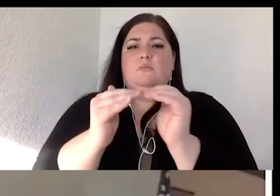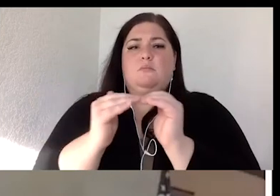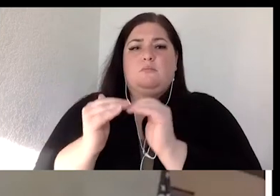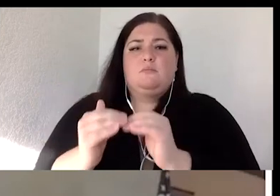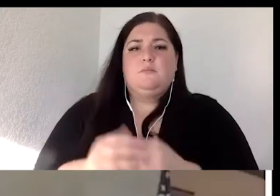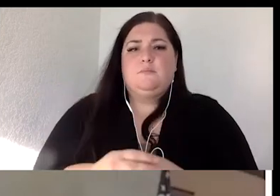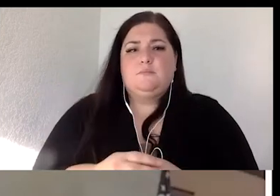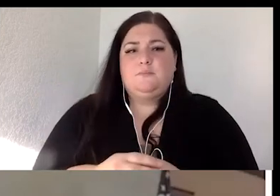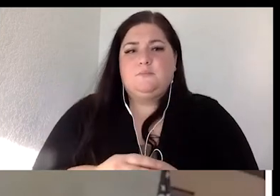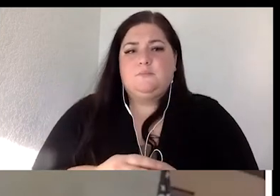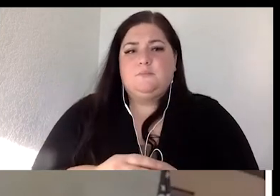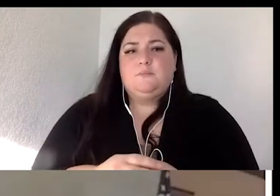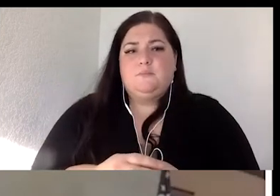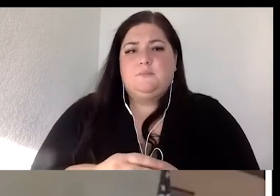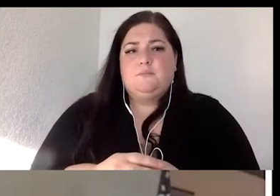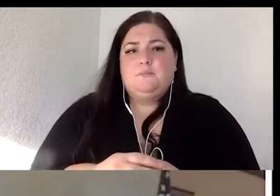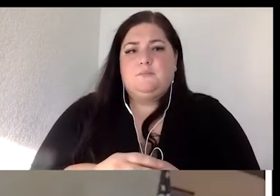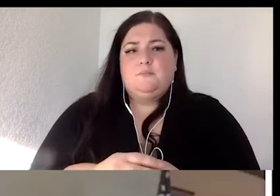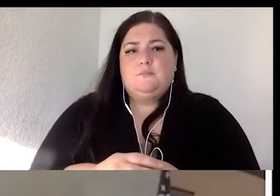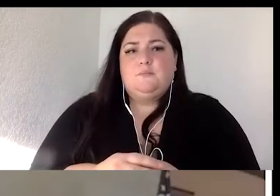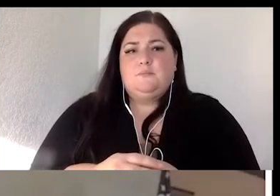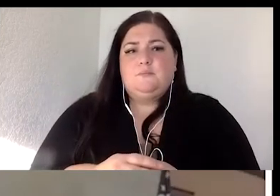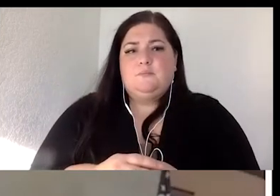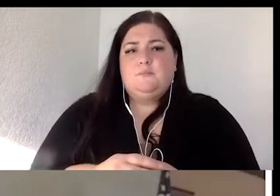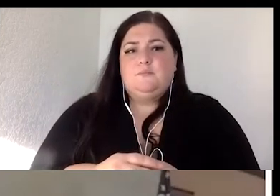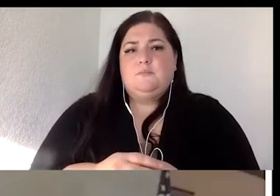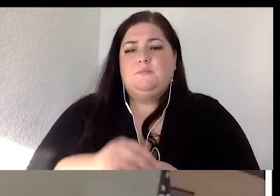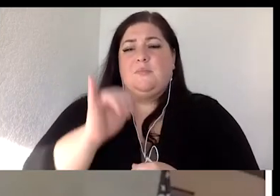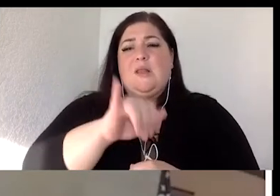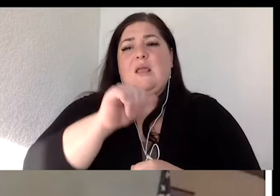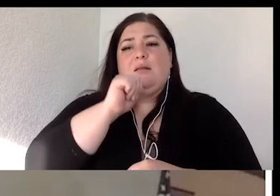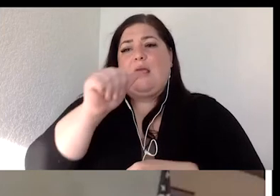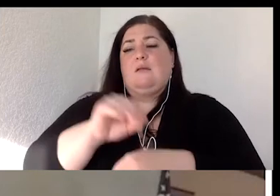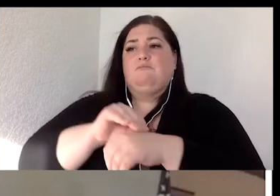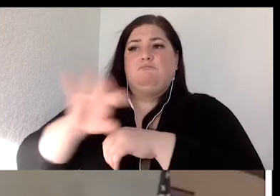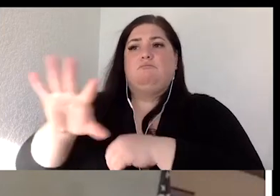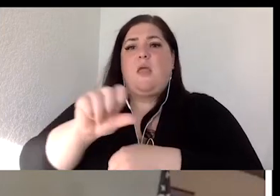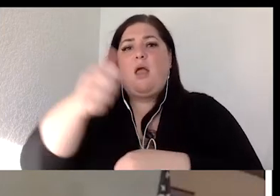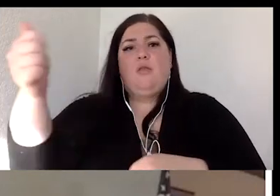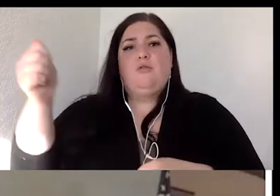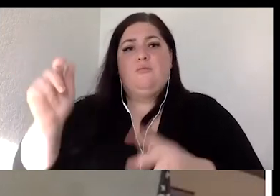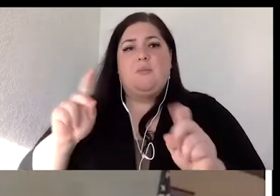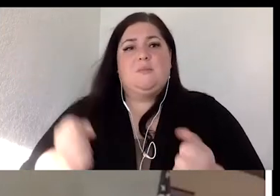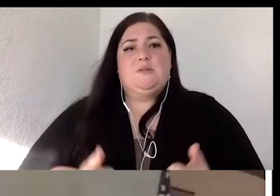But even when the law changes, it doesn't change anyone's life. If we